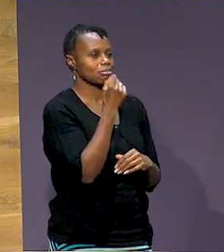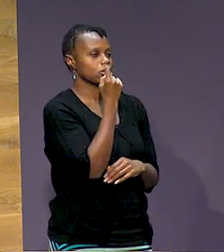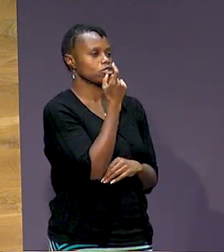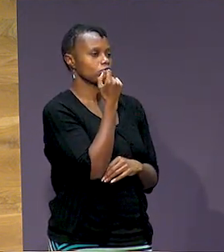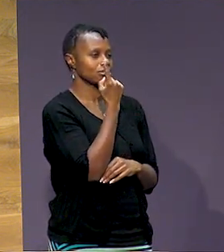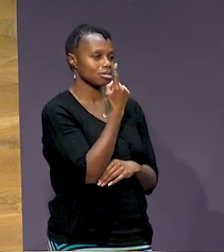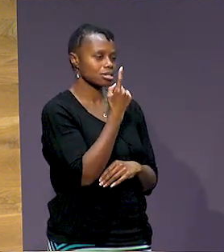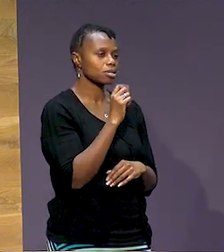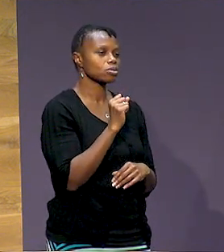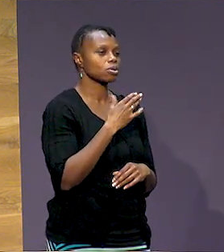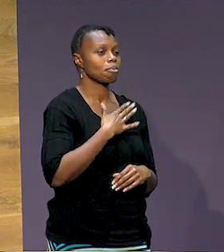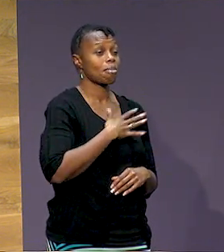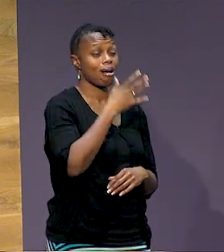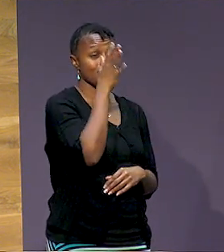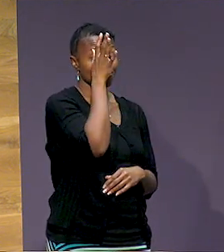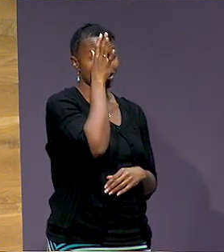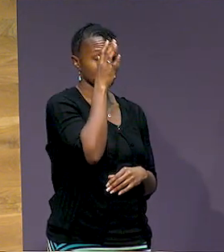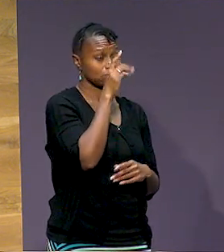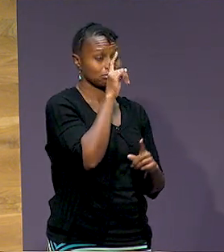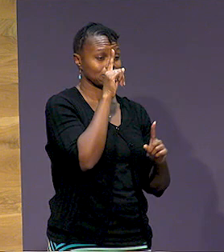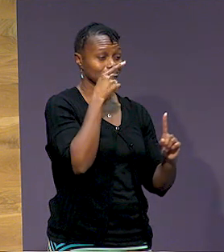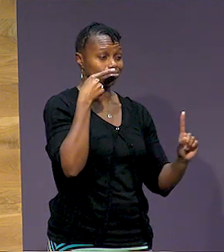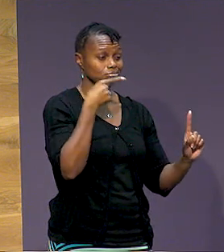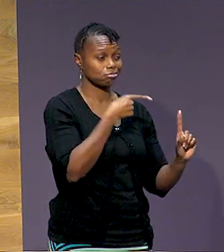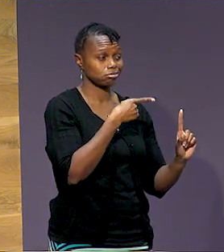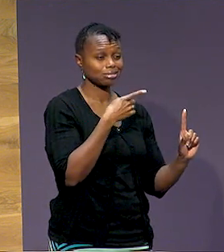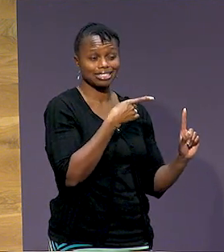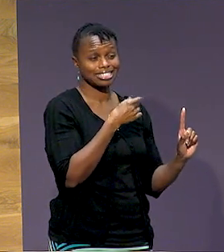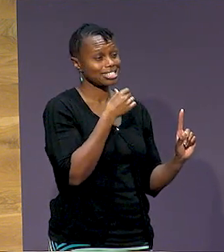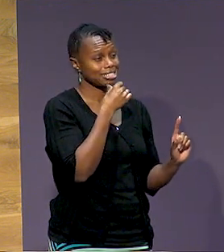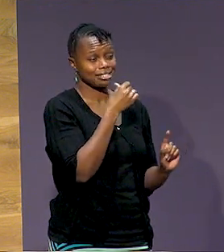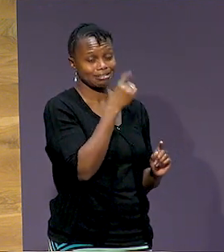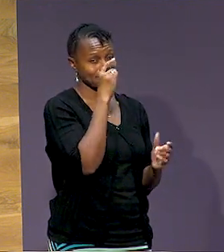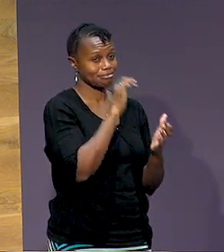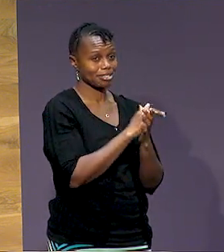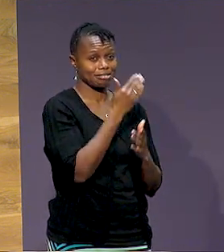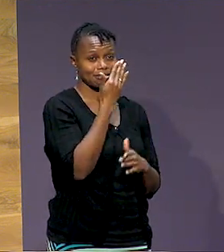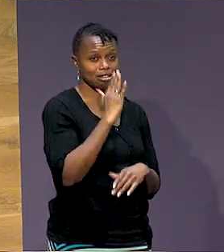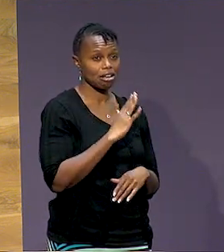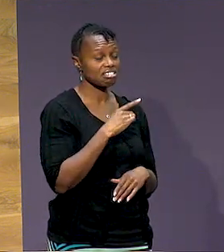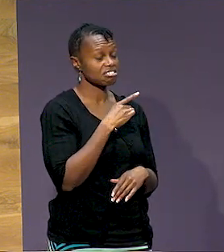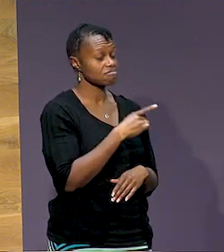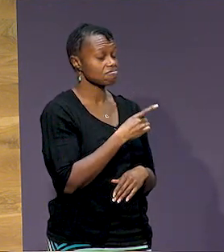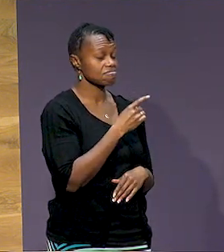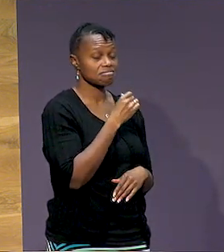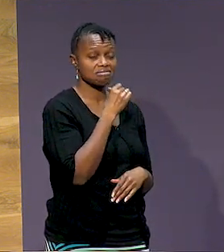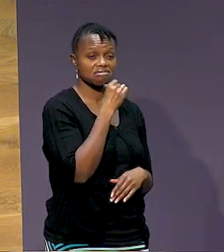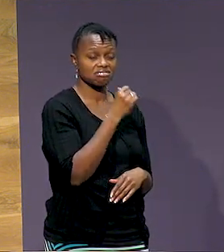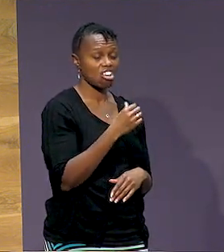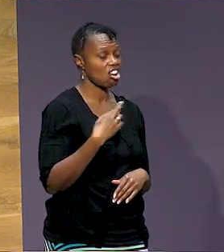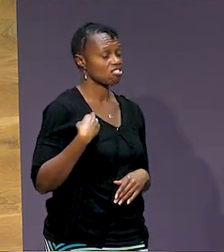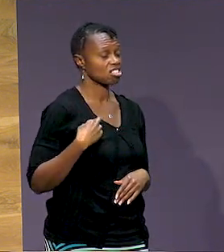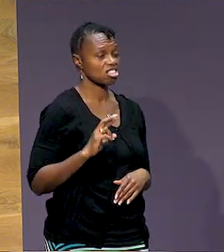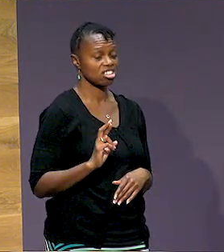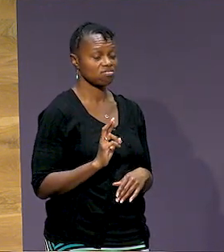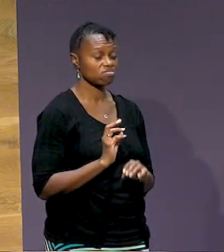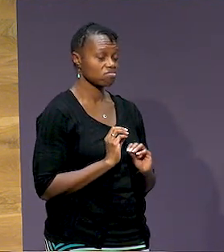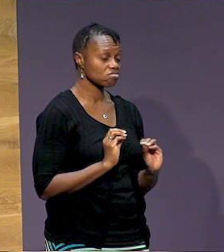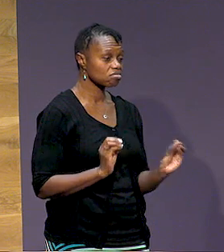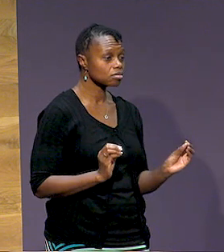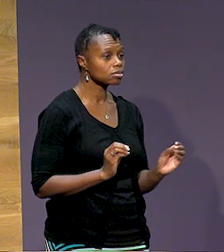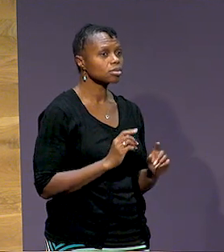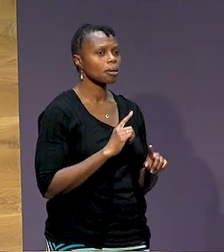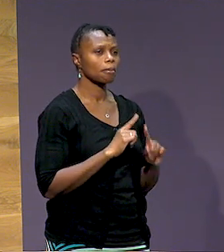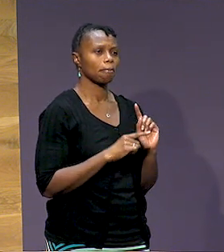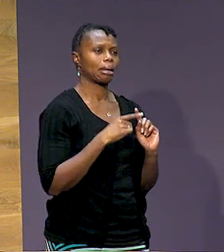And my father specifically, he is not only not a believer, but he's absolutely not religious at all. And he